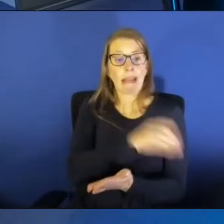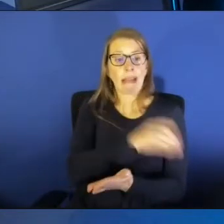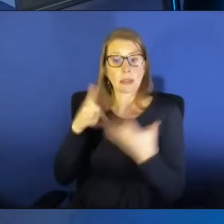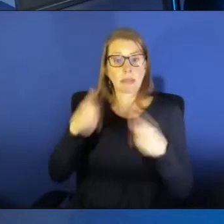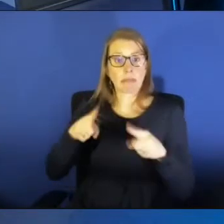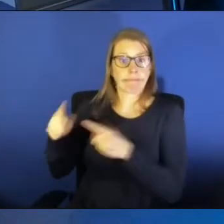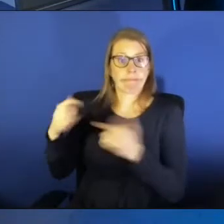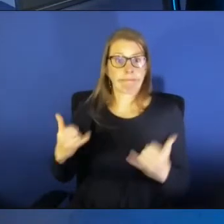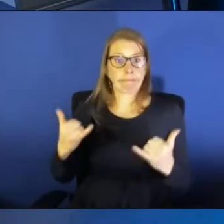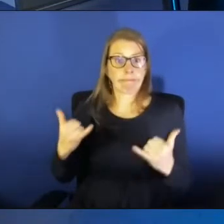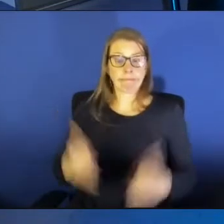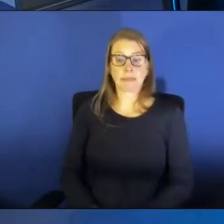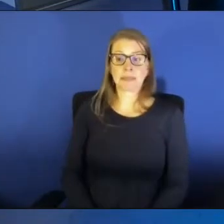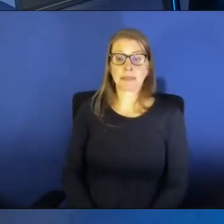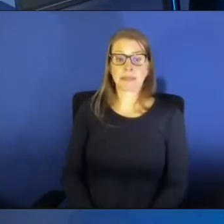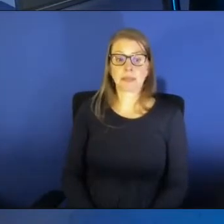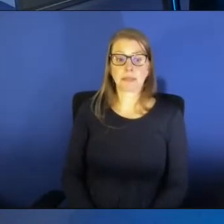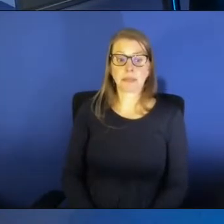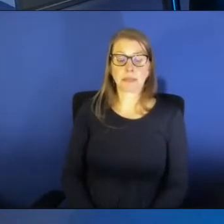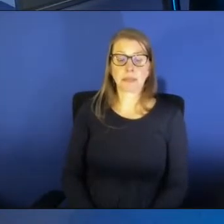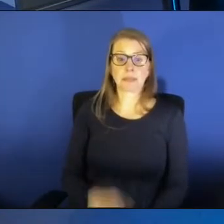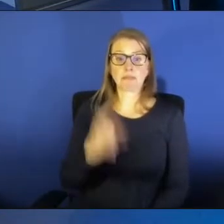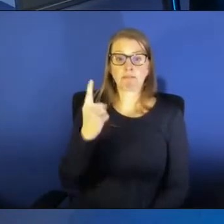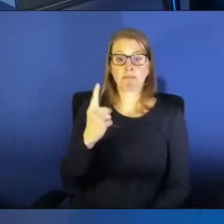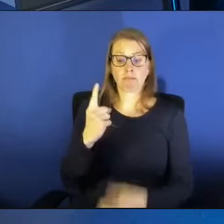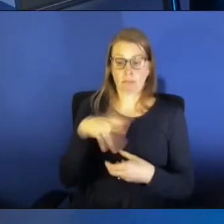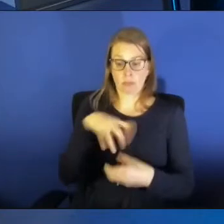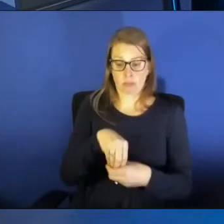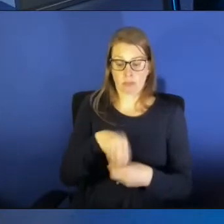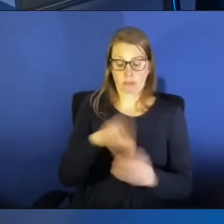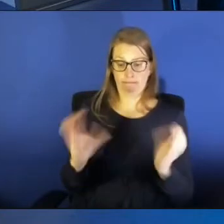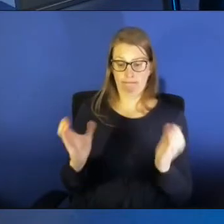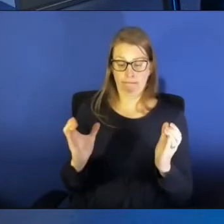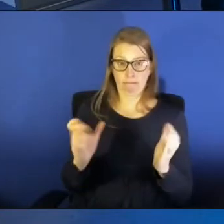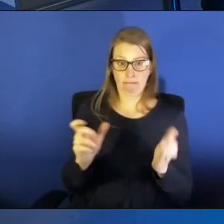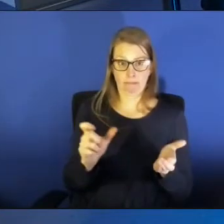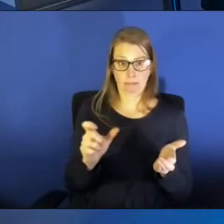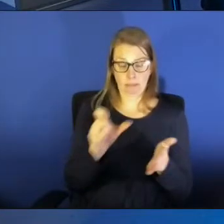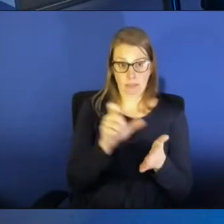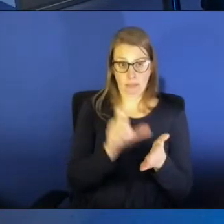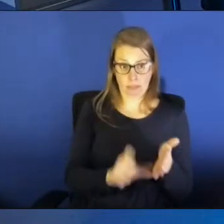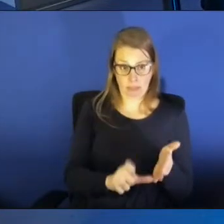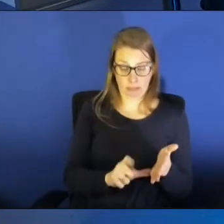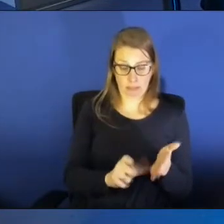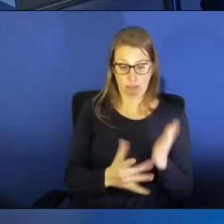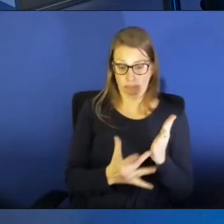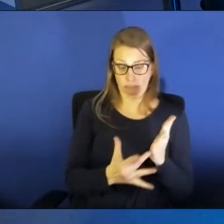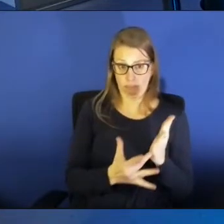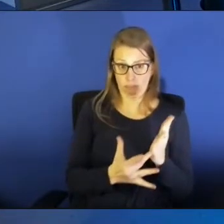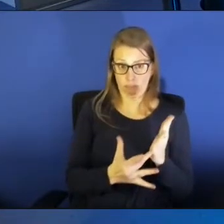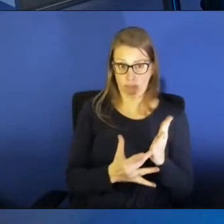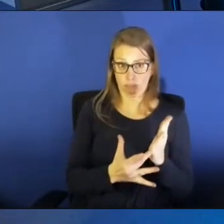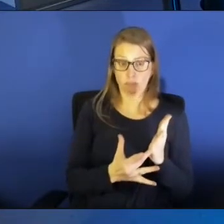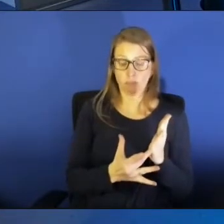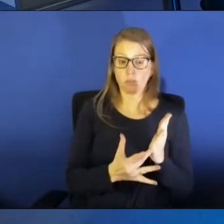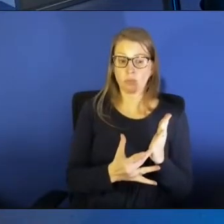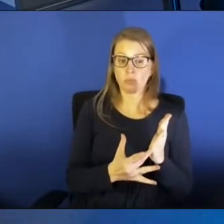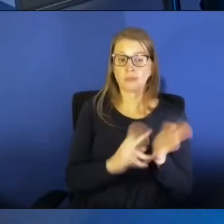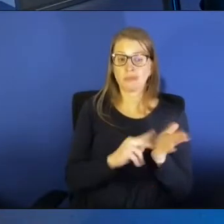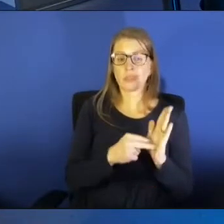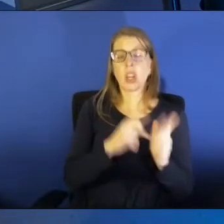which involves comparing surgical techniques in terms of when you